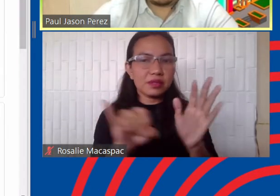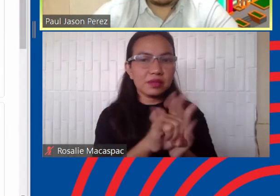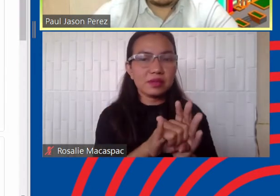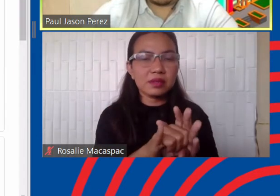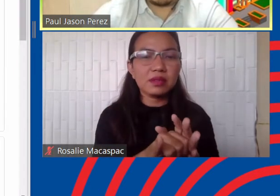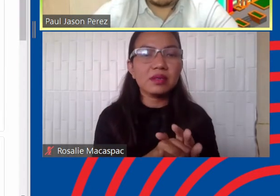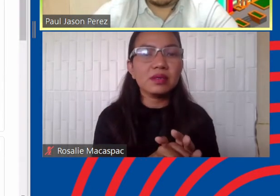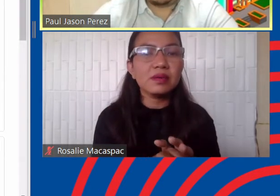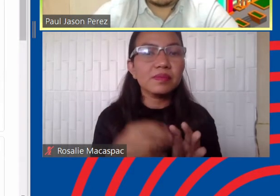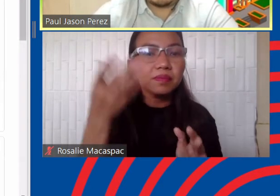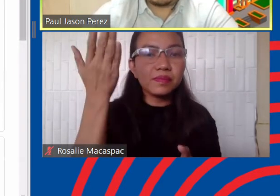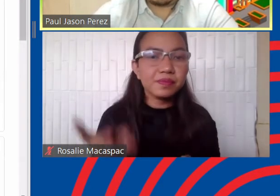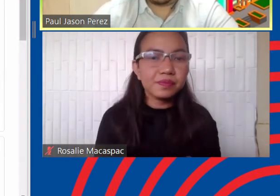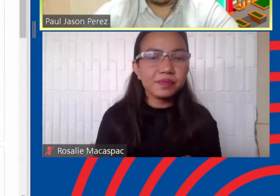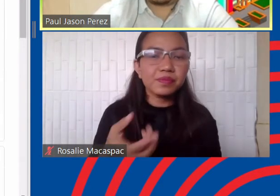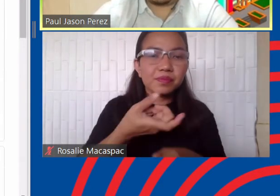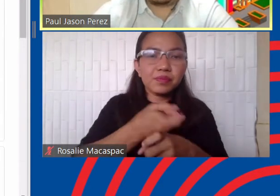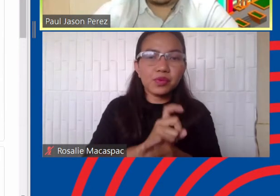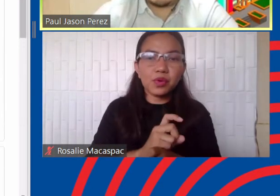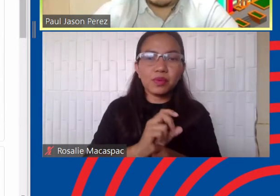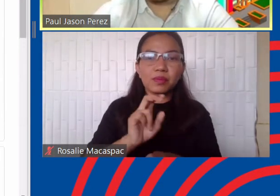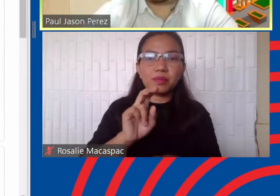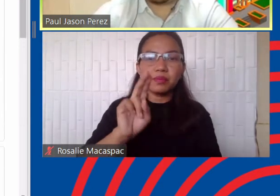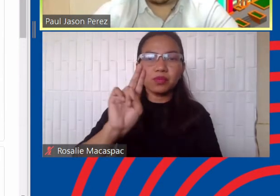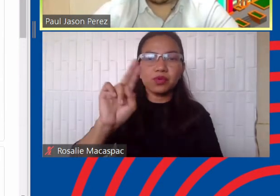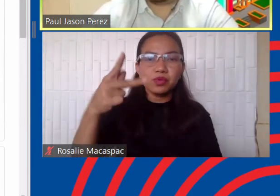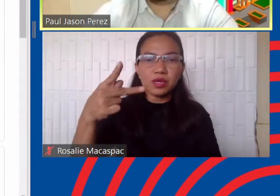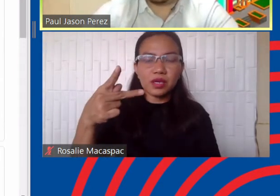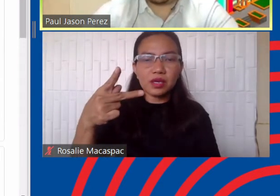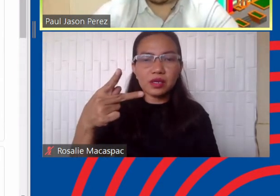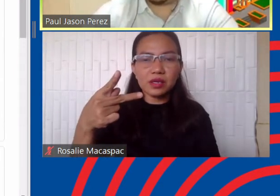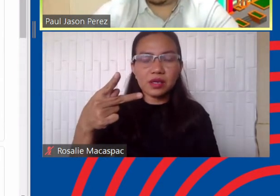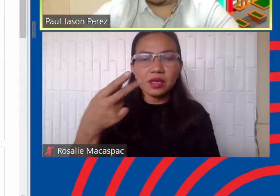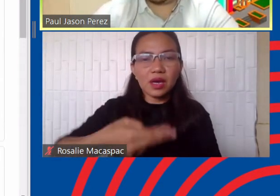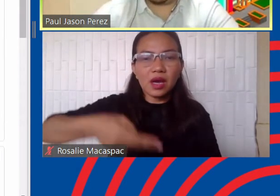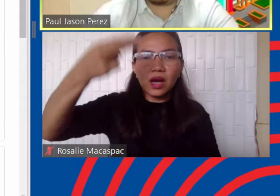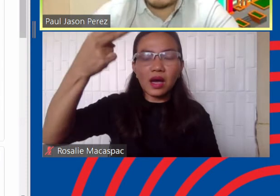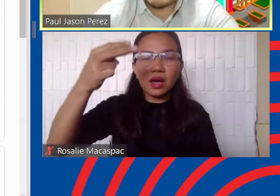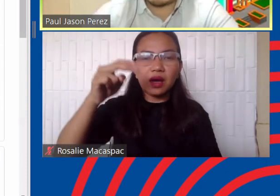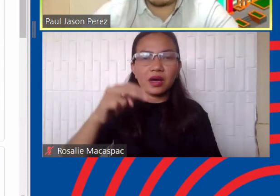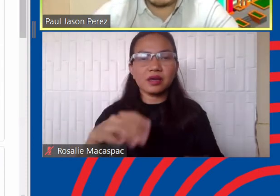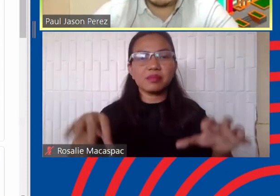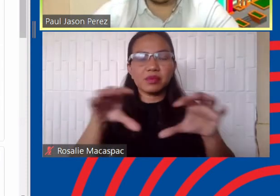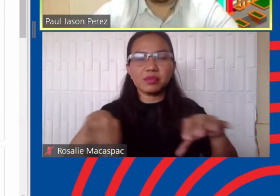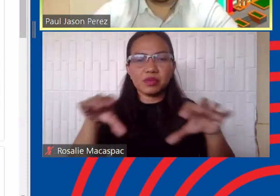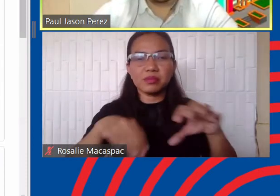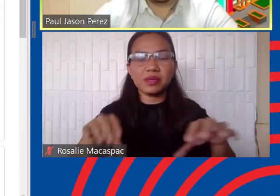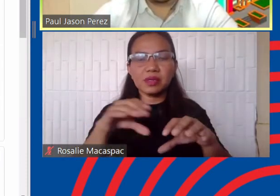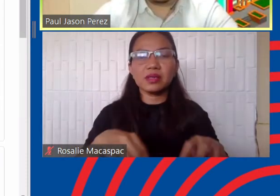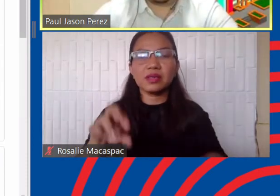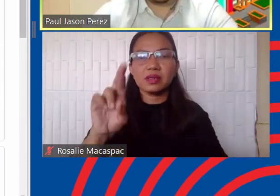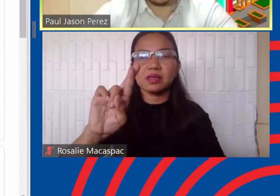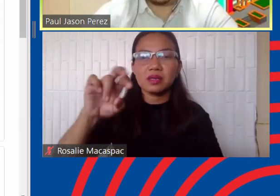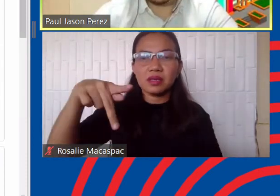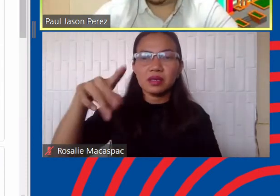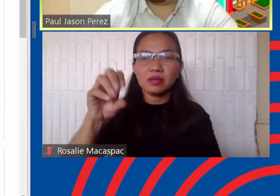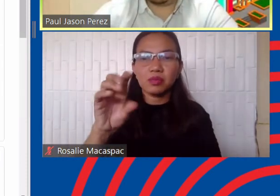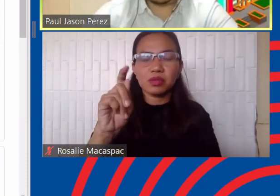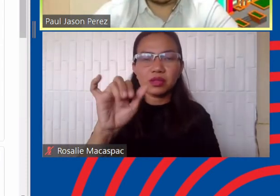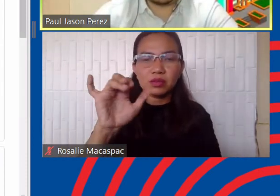This one is from the UK, the Imperial College High Performance Computing Service Data Repository, yung